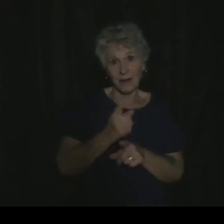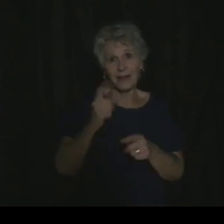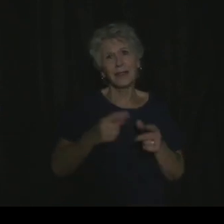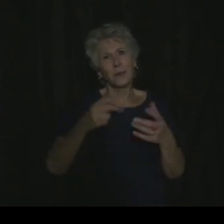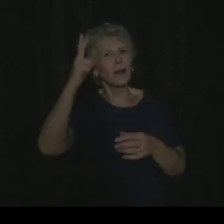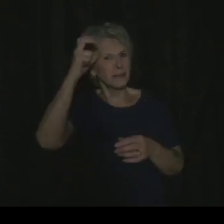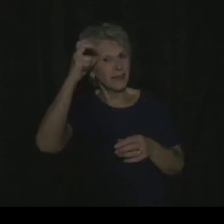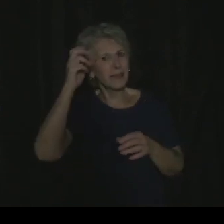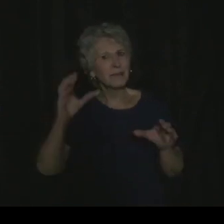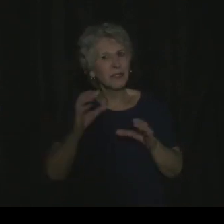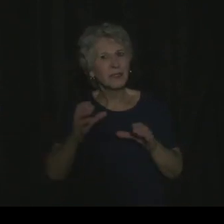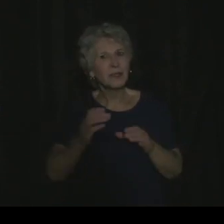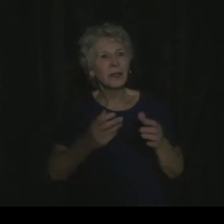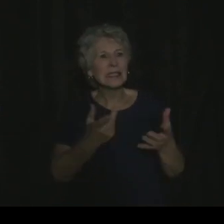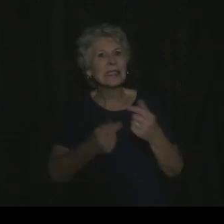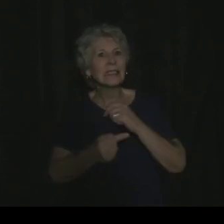us, because the enemy